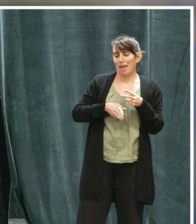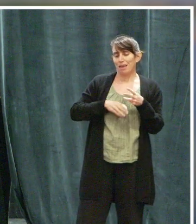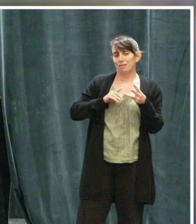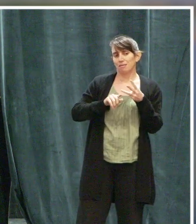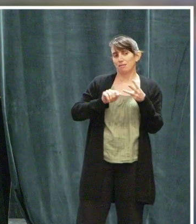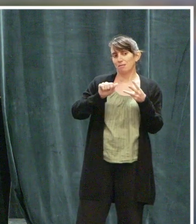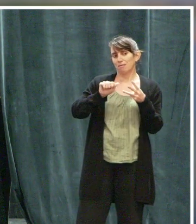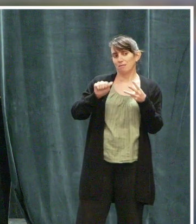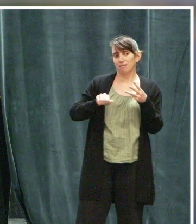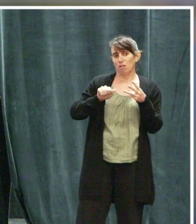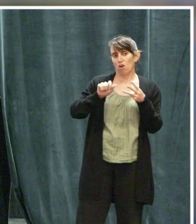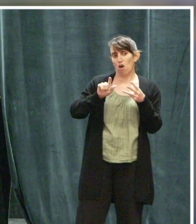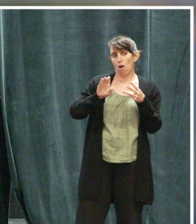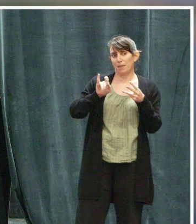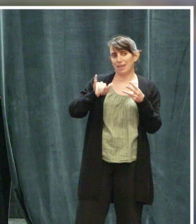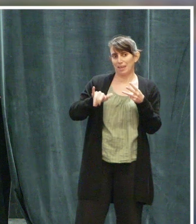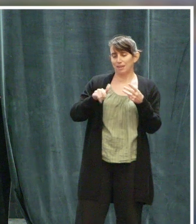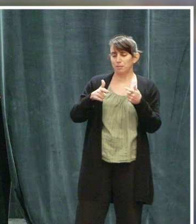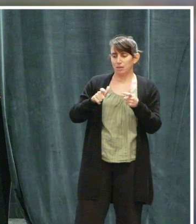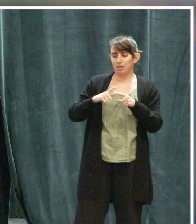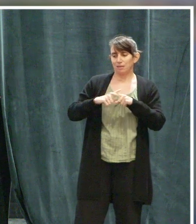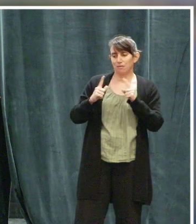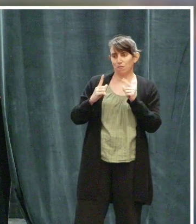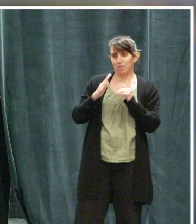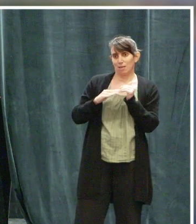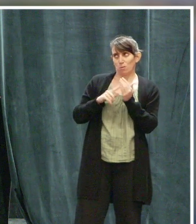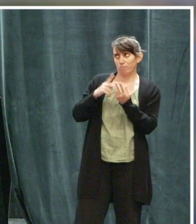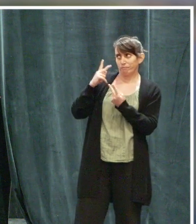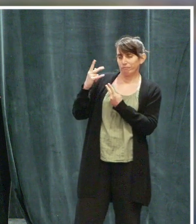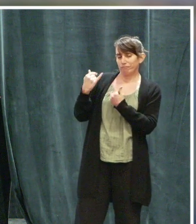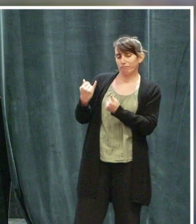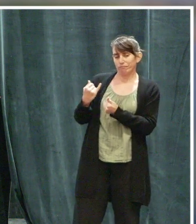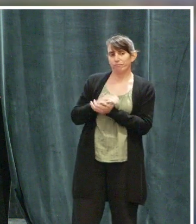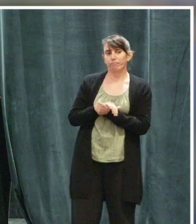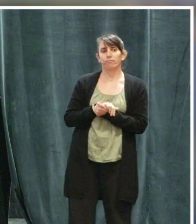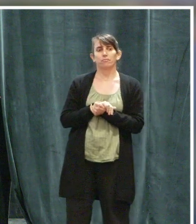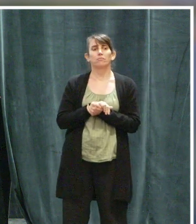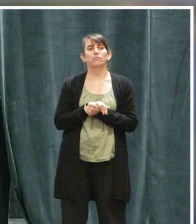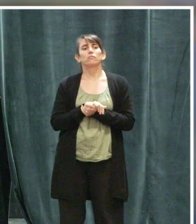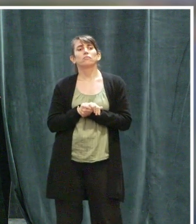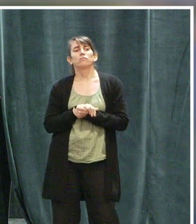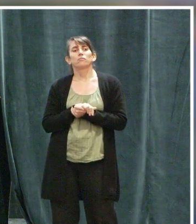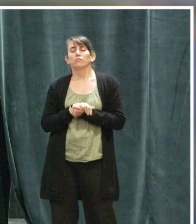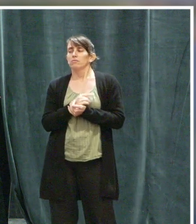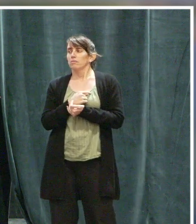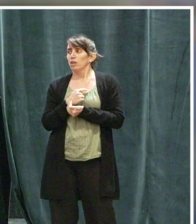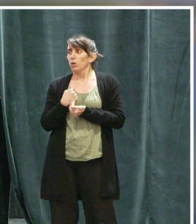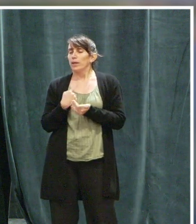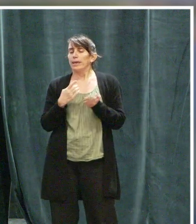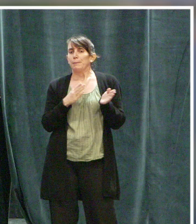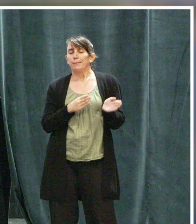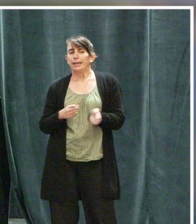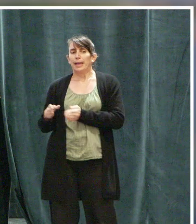we have today, which is artworks and seating areas. Are we planning on meeting